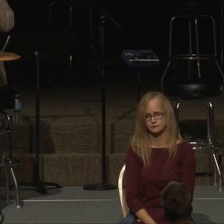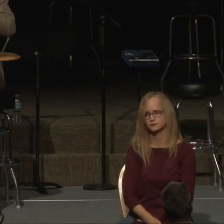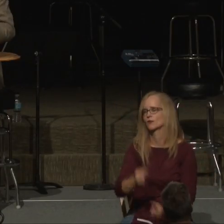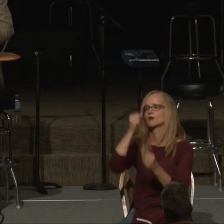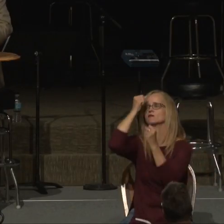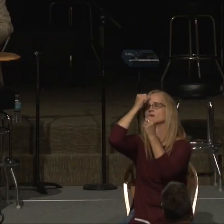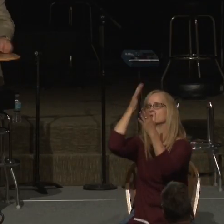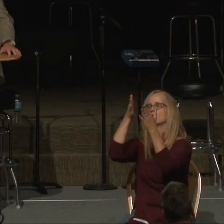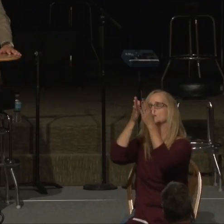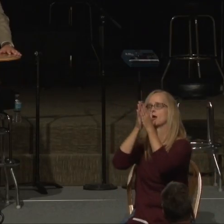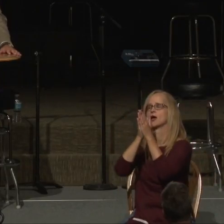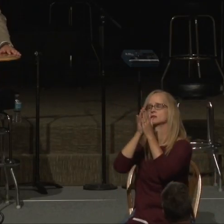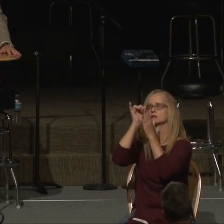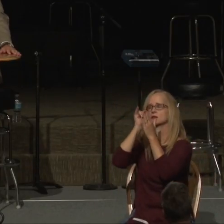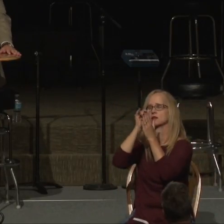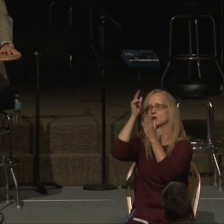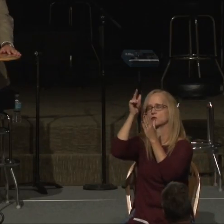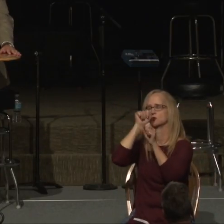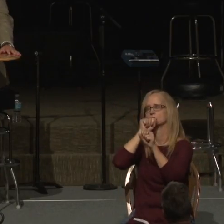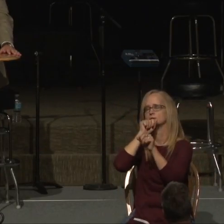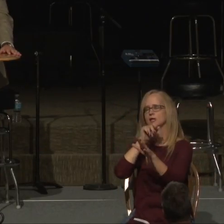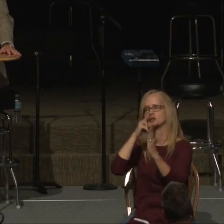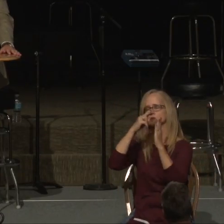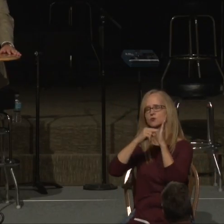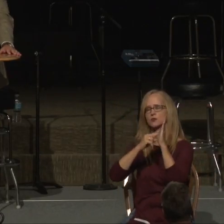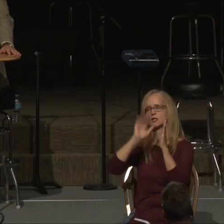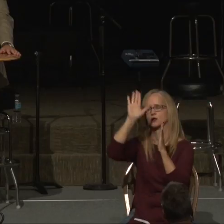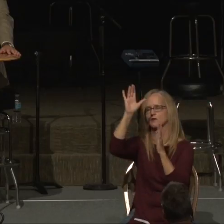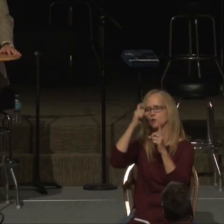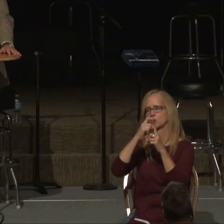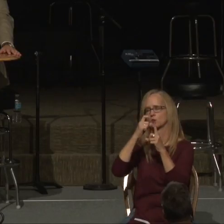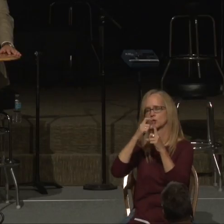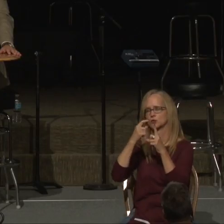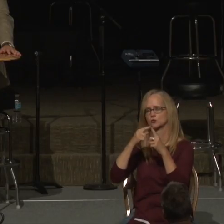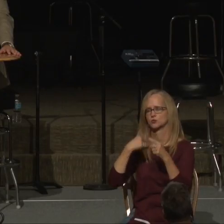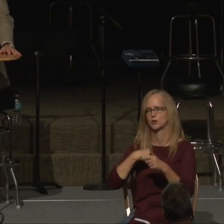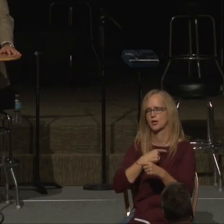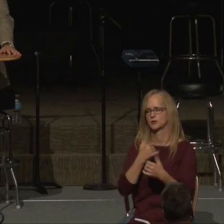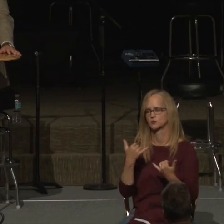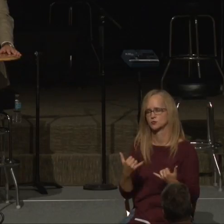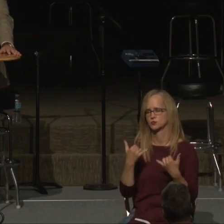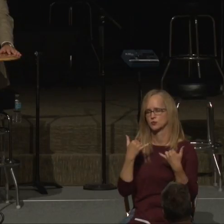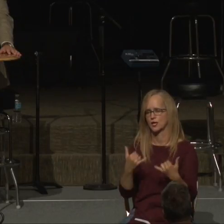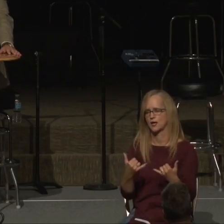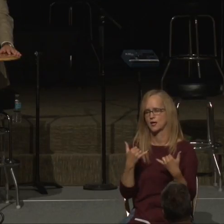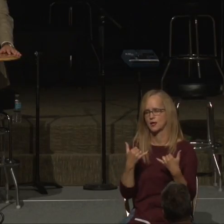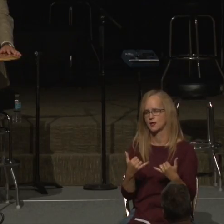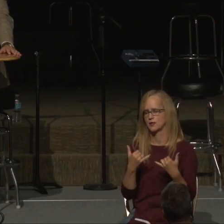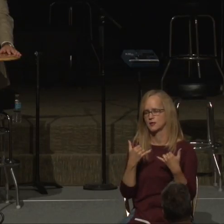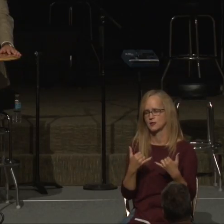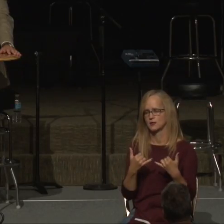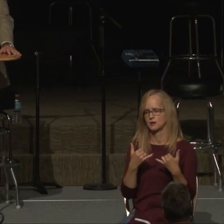Father, I'm asking that you would bless the reading of your word to us today.